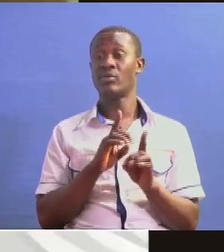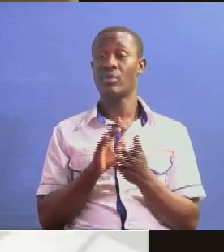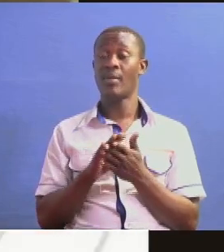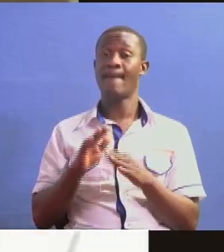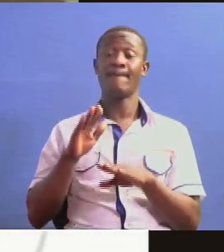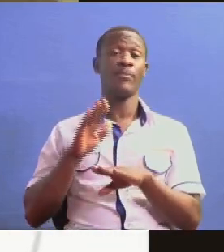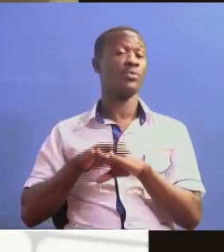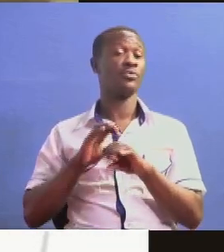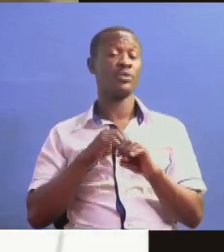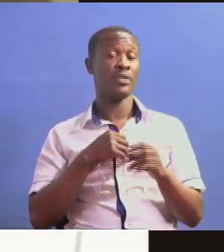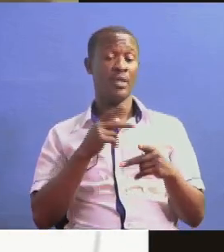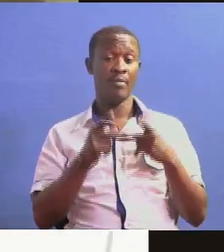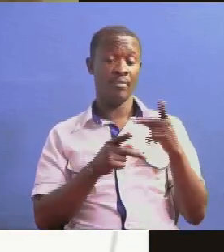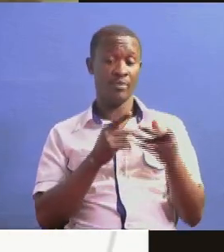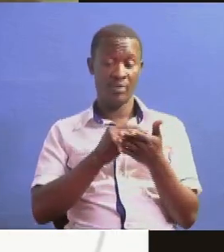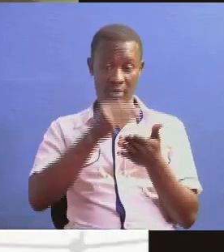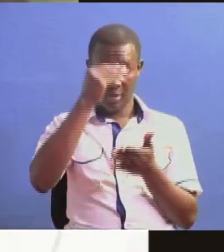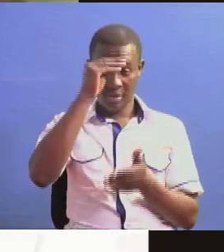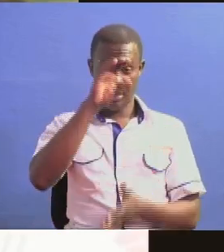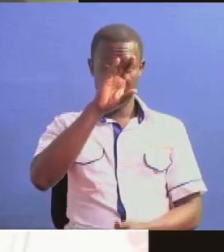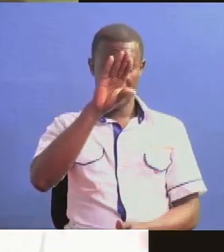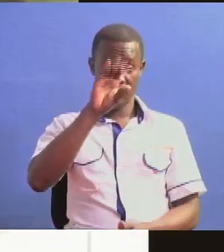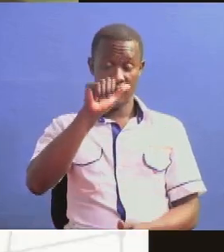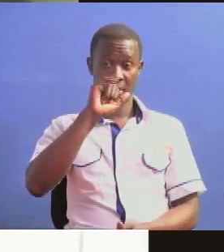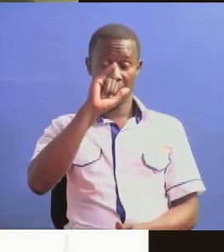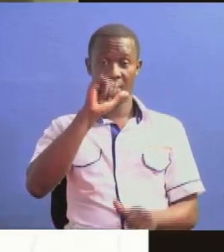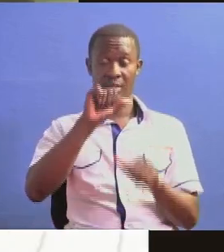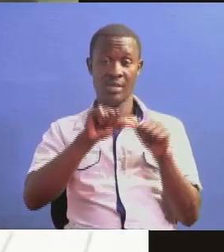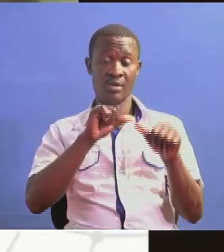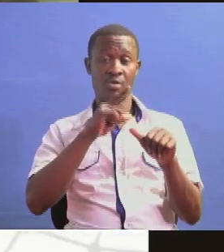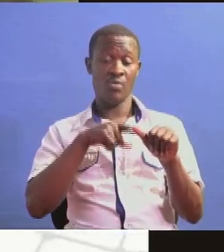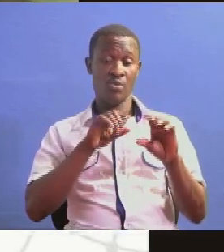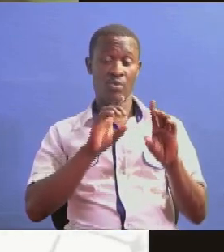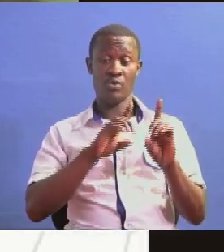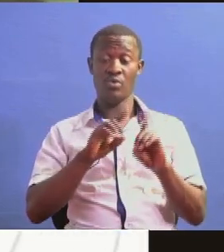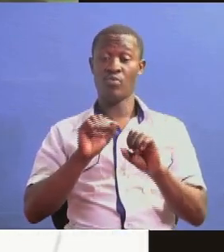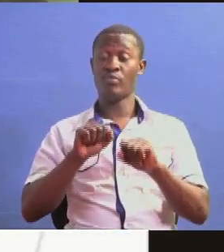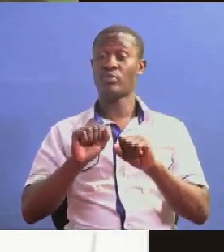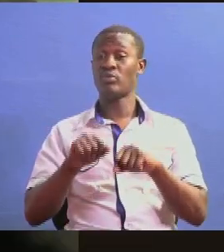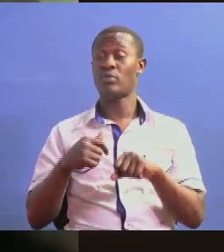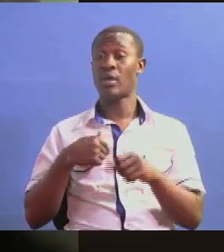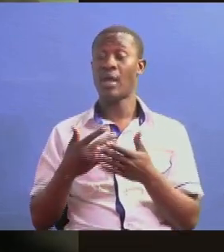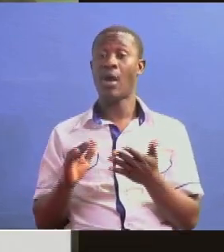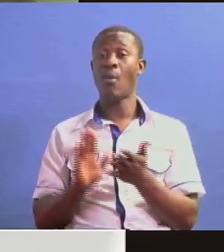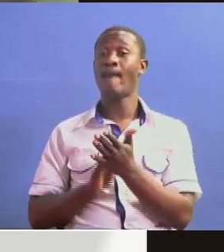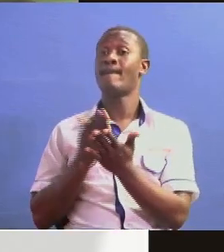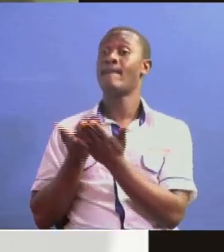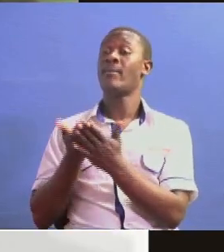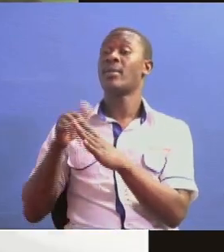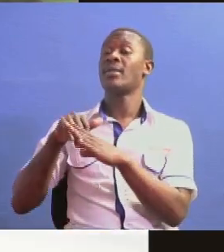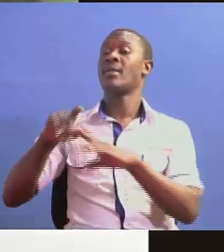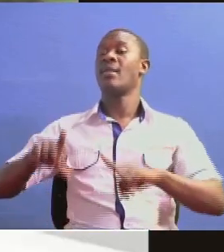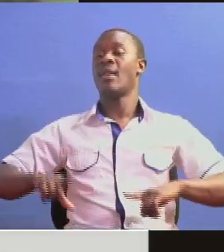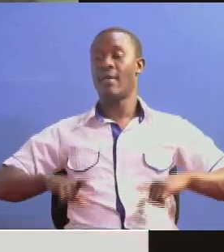first. It is a process of learning. So CBC is about what we are able to do and how we are able to apply it in